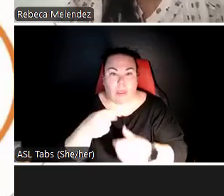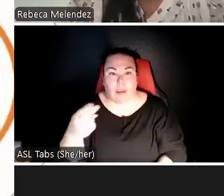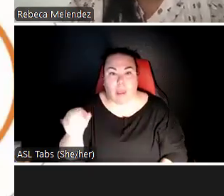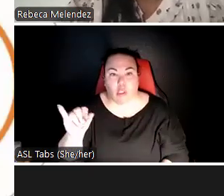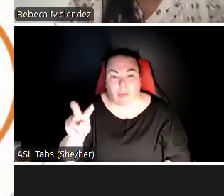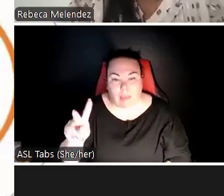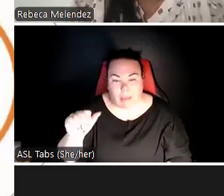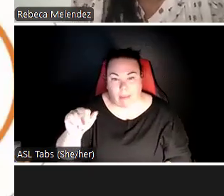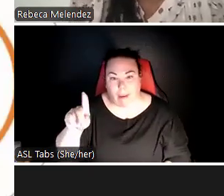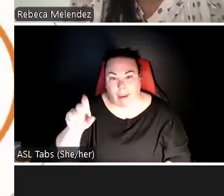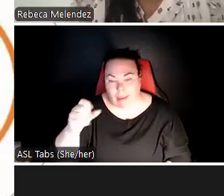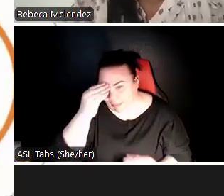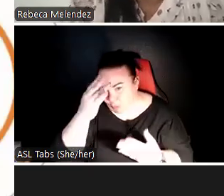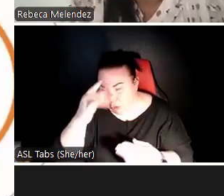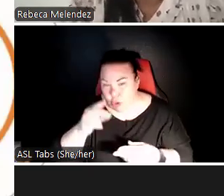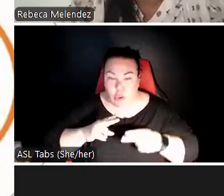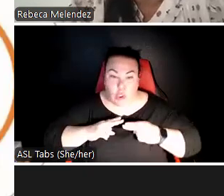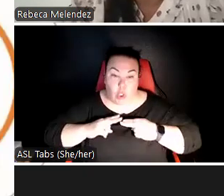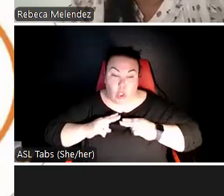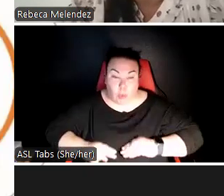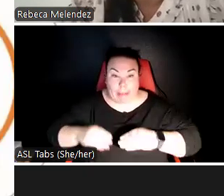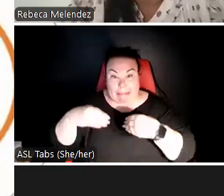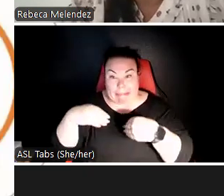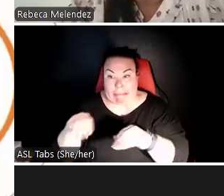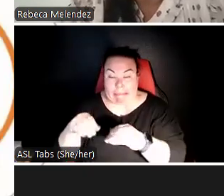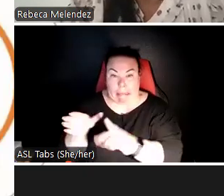notable. Los Angeles General is a campus that